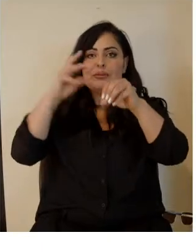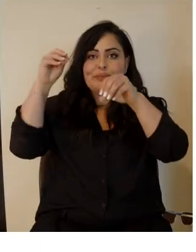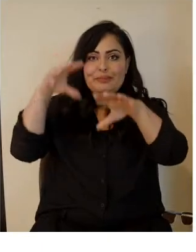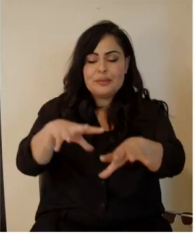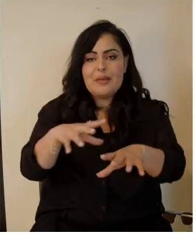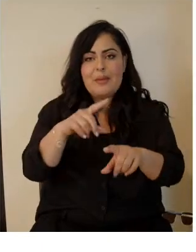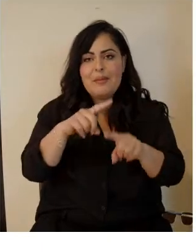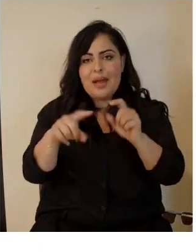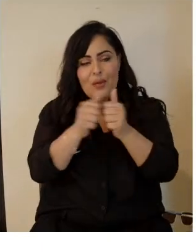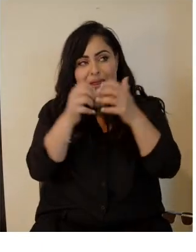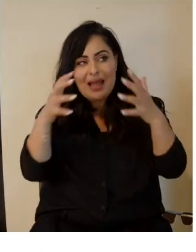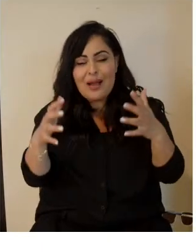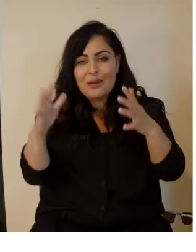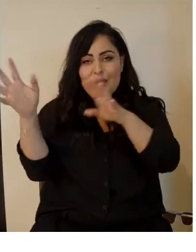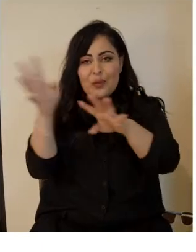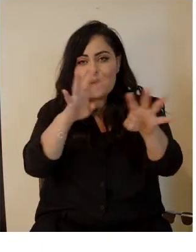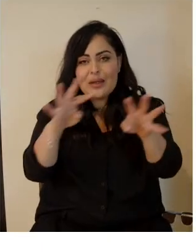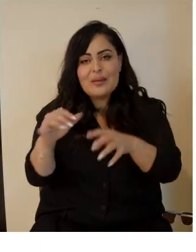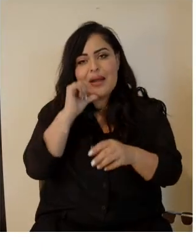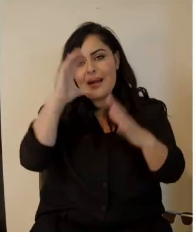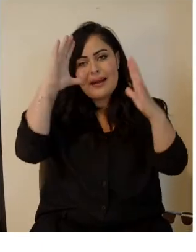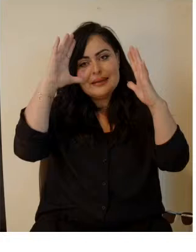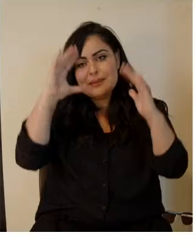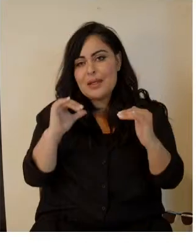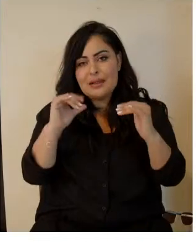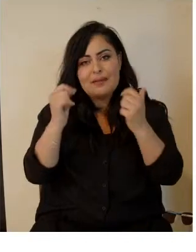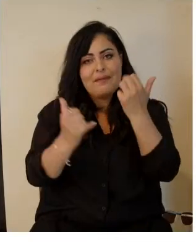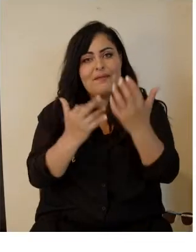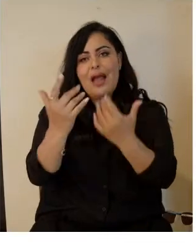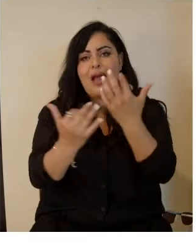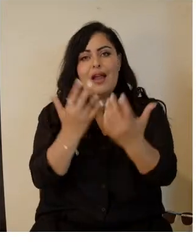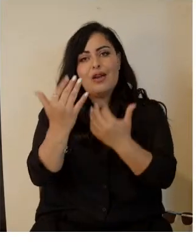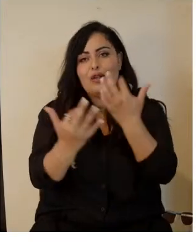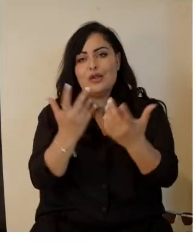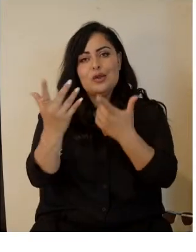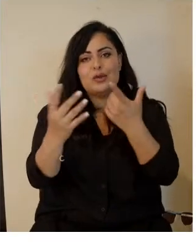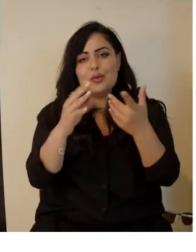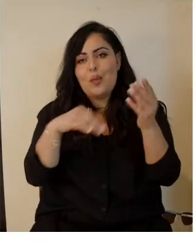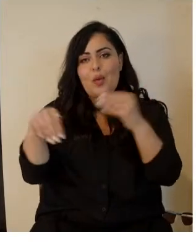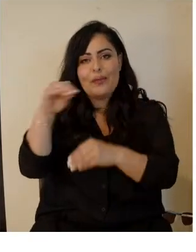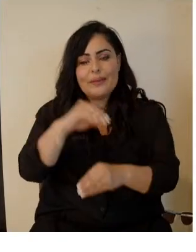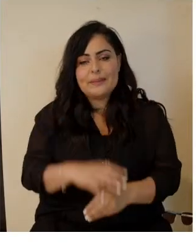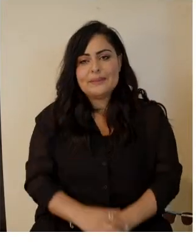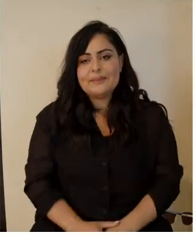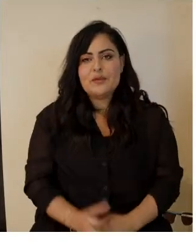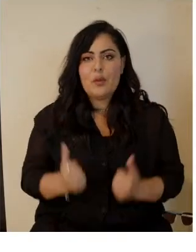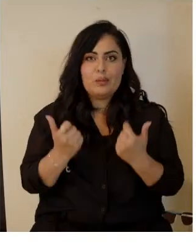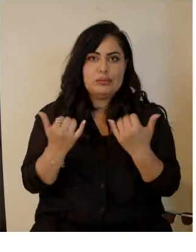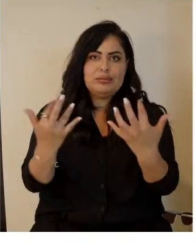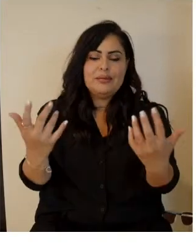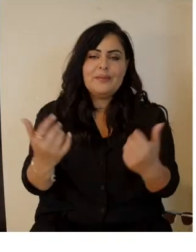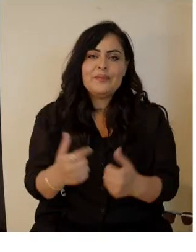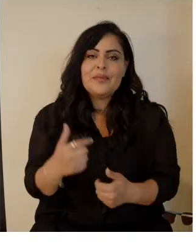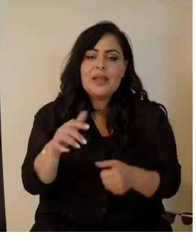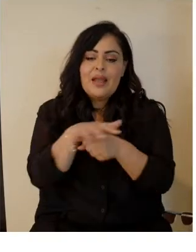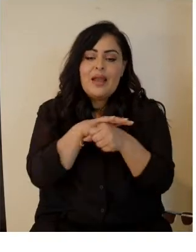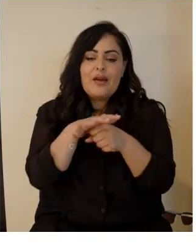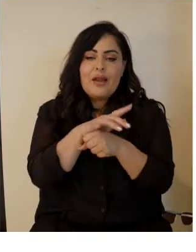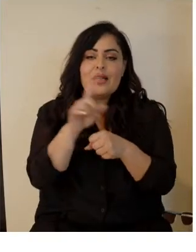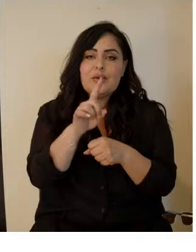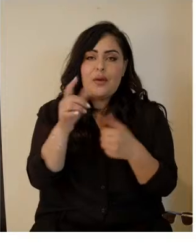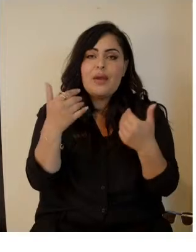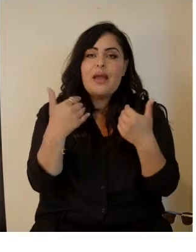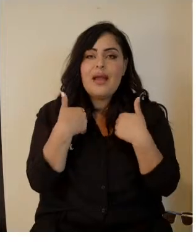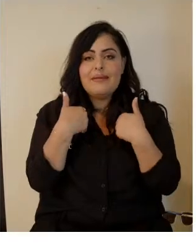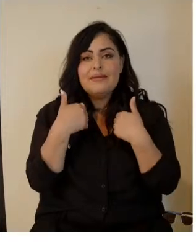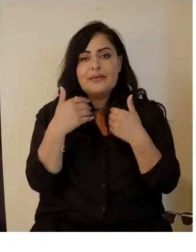we're not expecting the fire to significantly move at all. The main areas where we have the potential are with the lack of